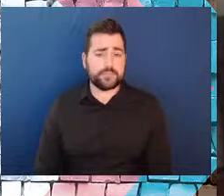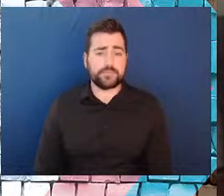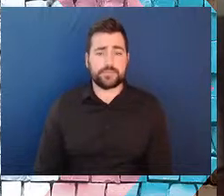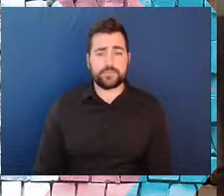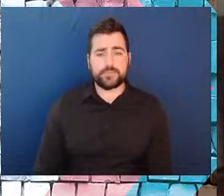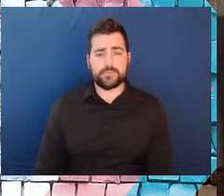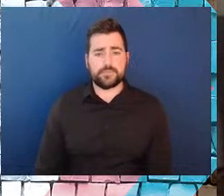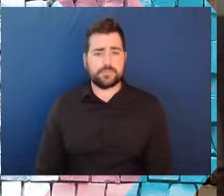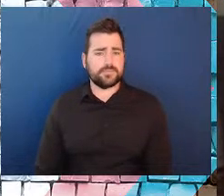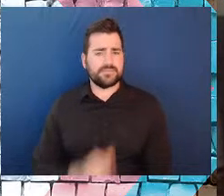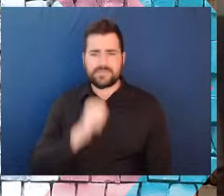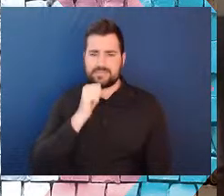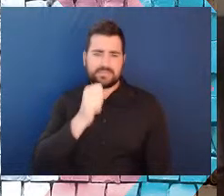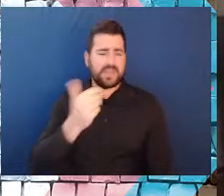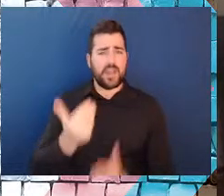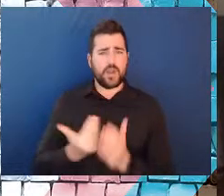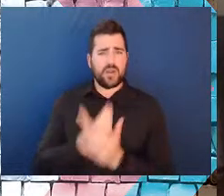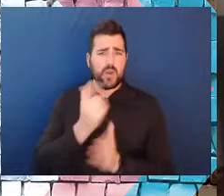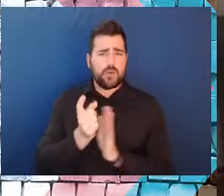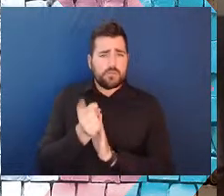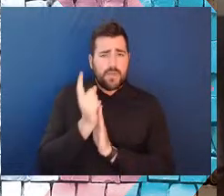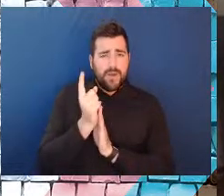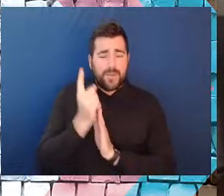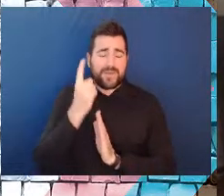This is not a new bone that's meant to me.